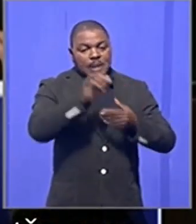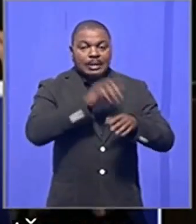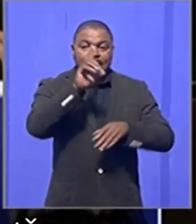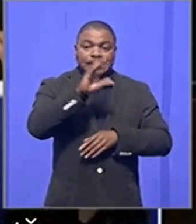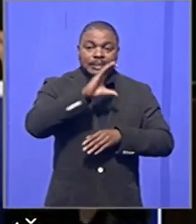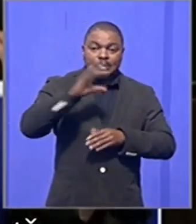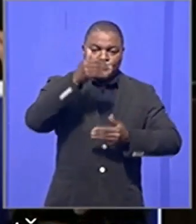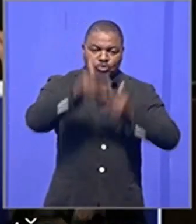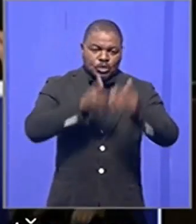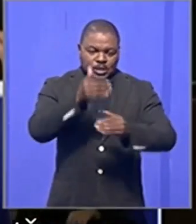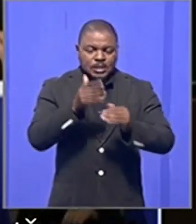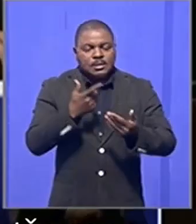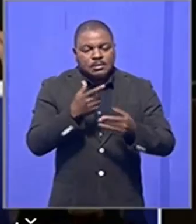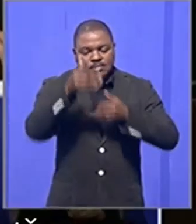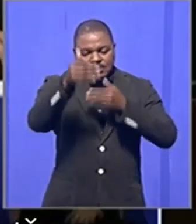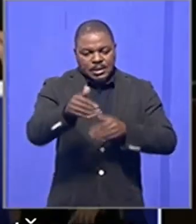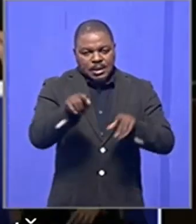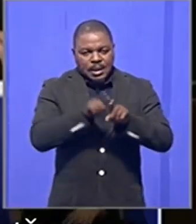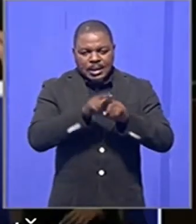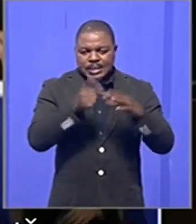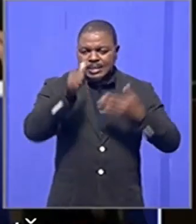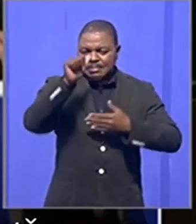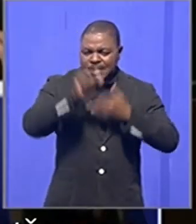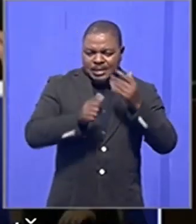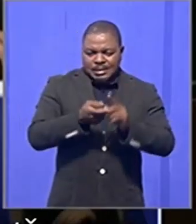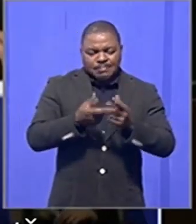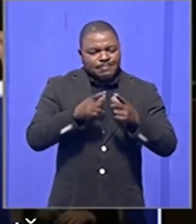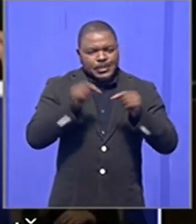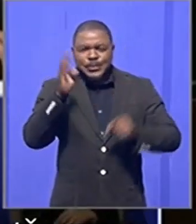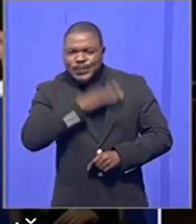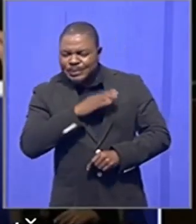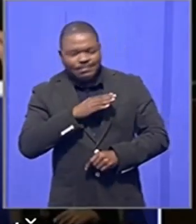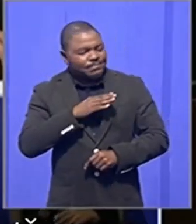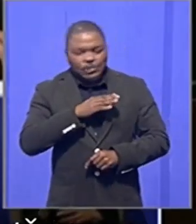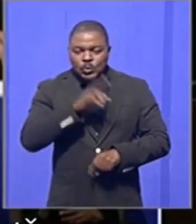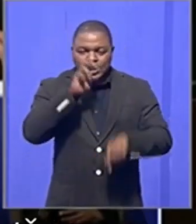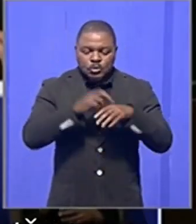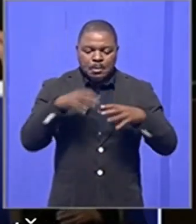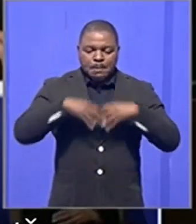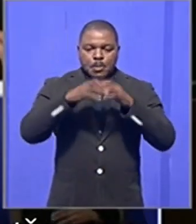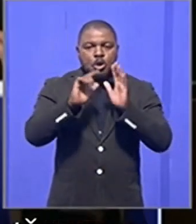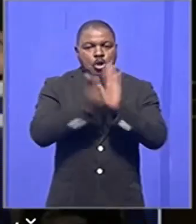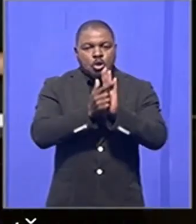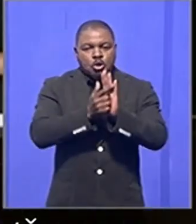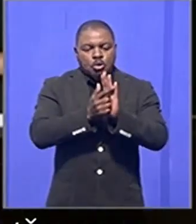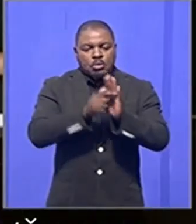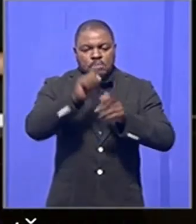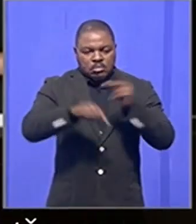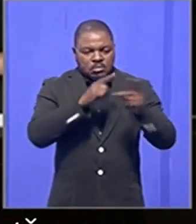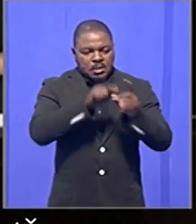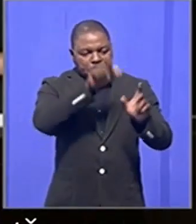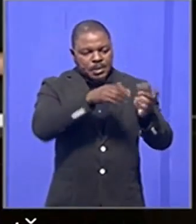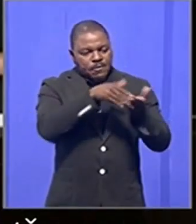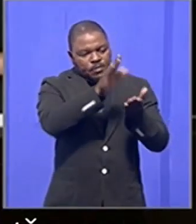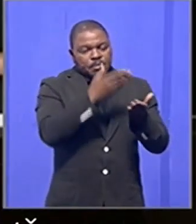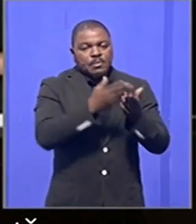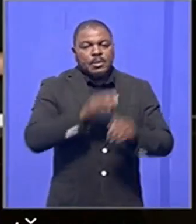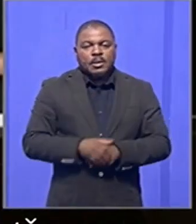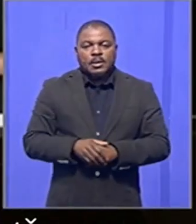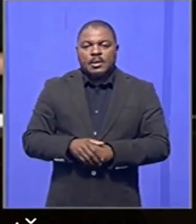not been concluded in 6 months, put a law, start separation. The Public Service